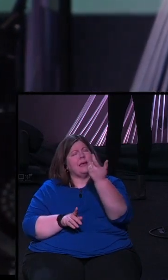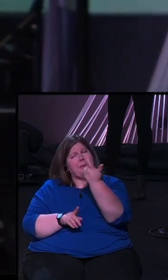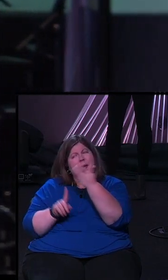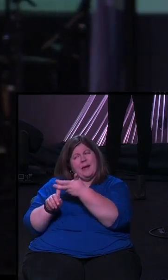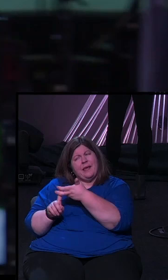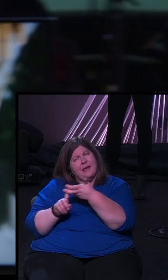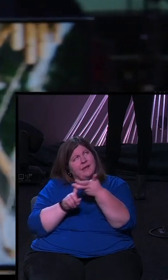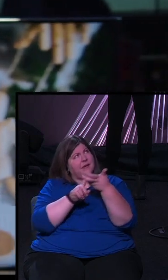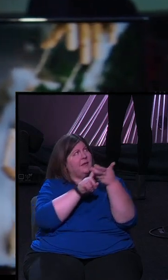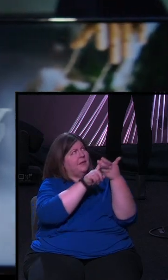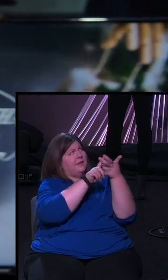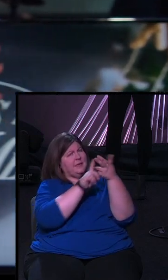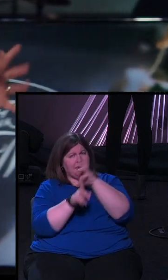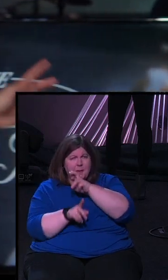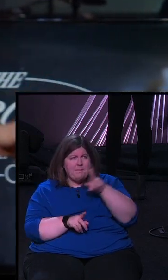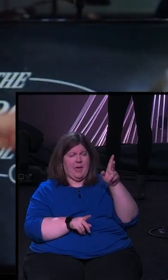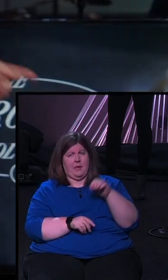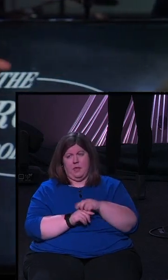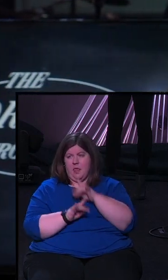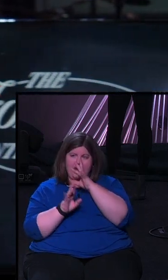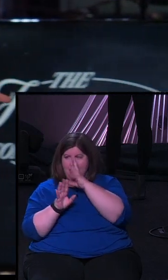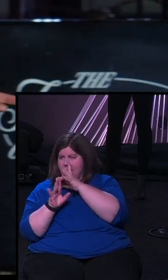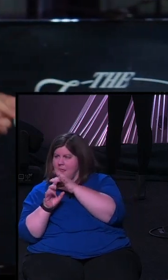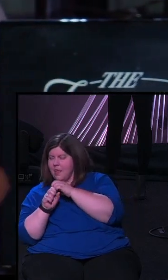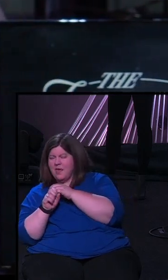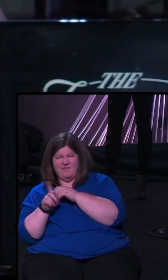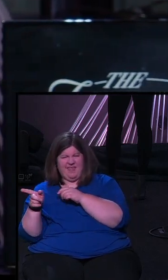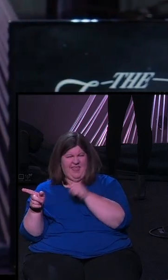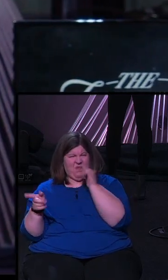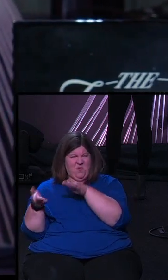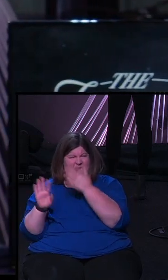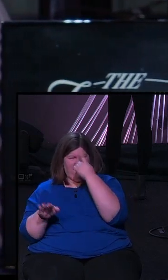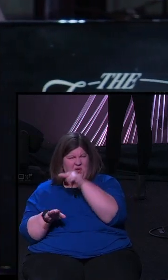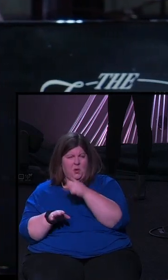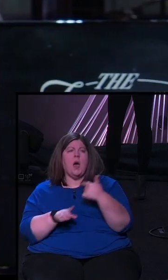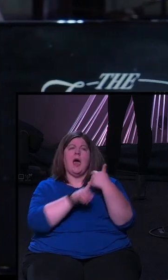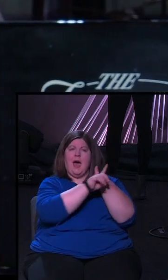I am. You don't need to stay attached to that. That won't die for you. I'll die for you.